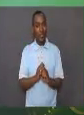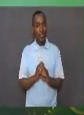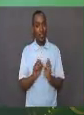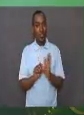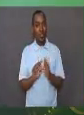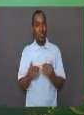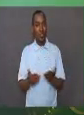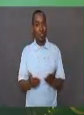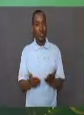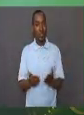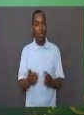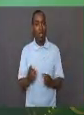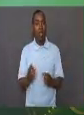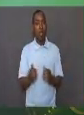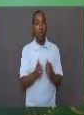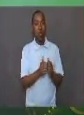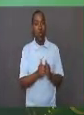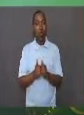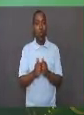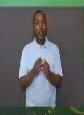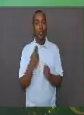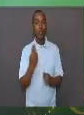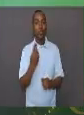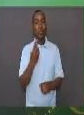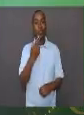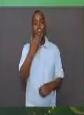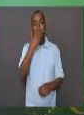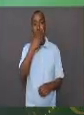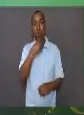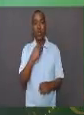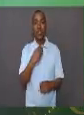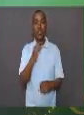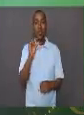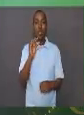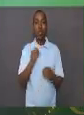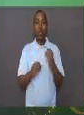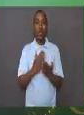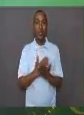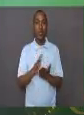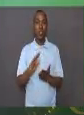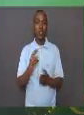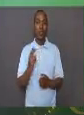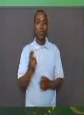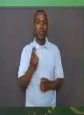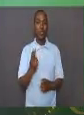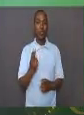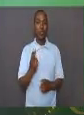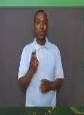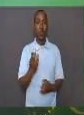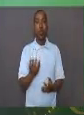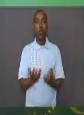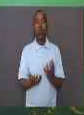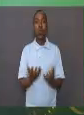A common use of heat to remove microorganisms is in